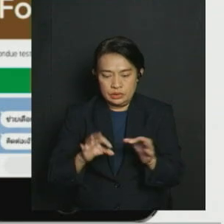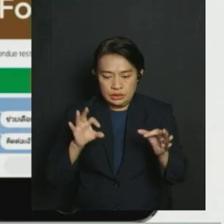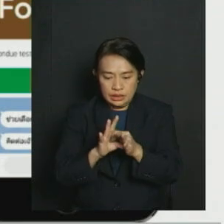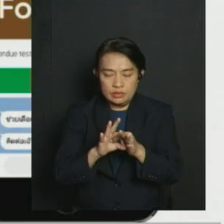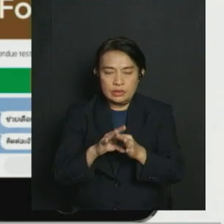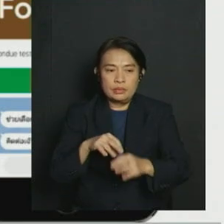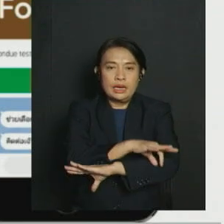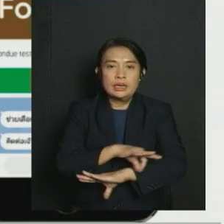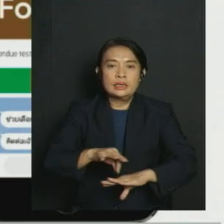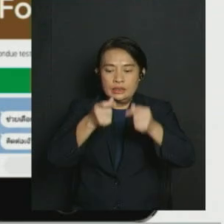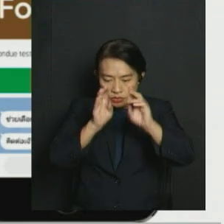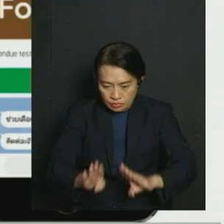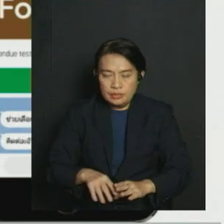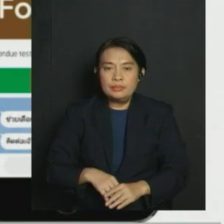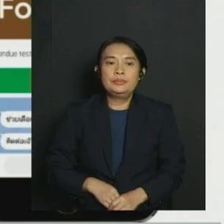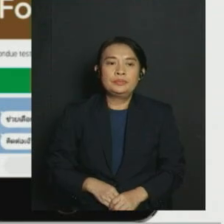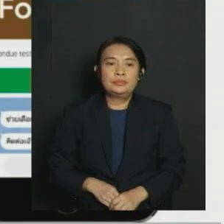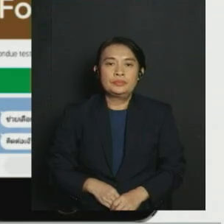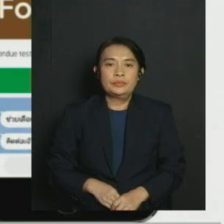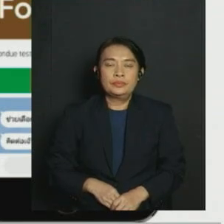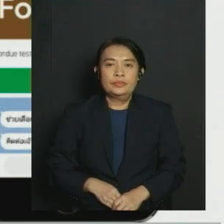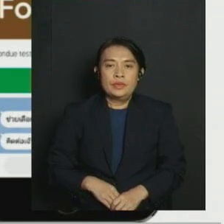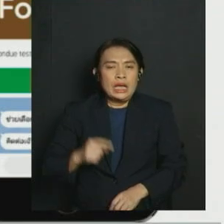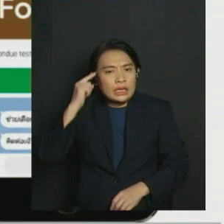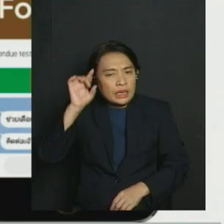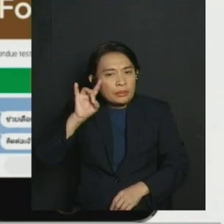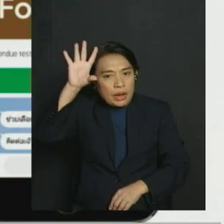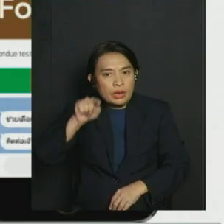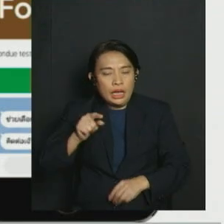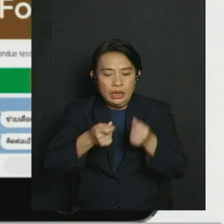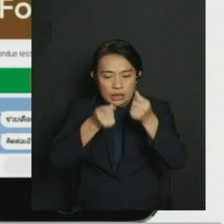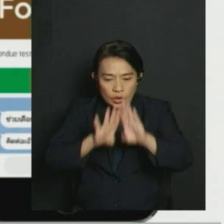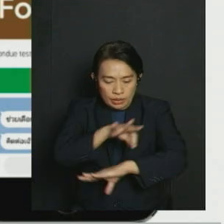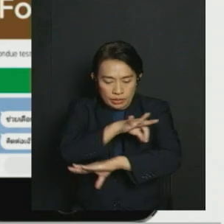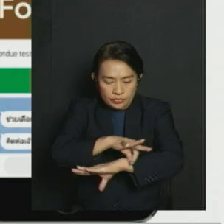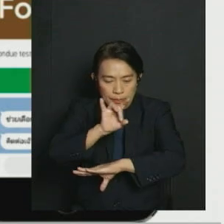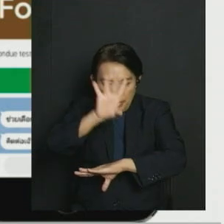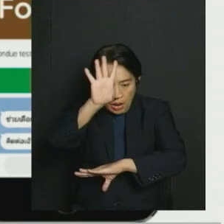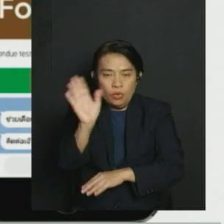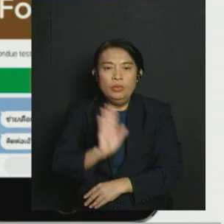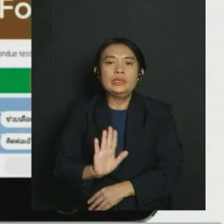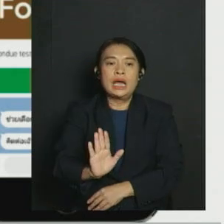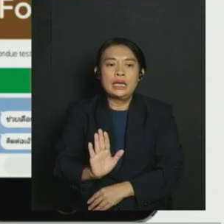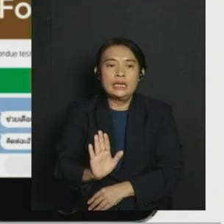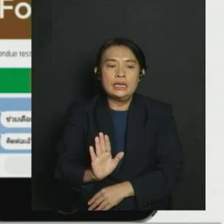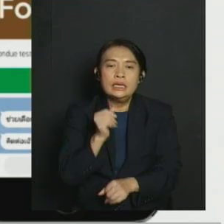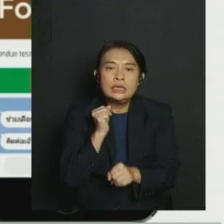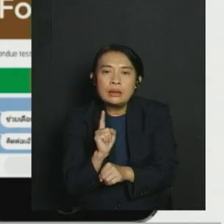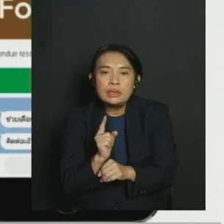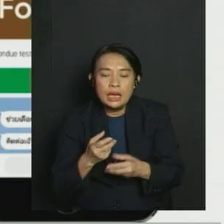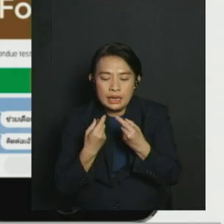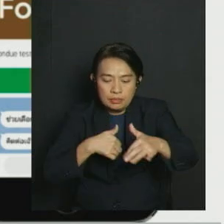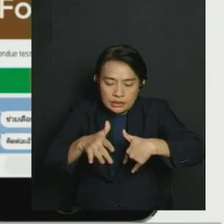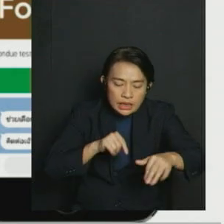But not only the design, but how can we deliver it to the people easily. So we do a lot